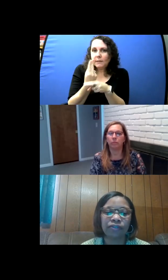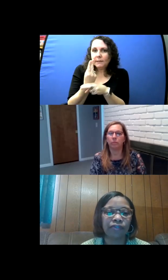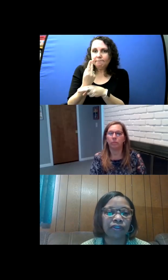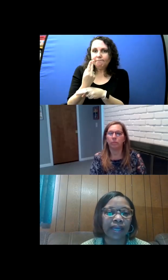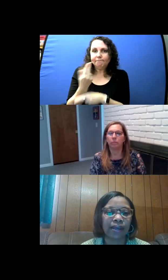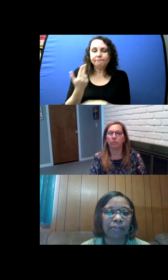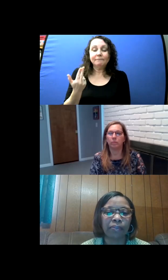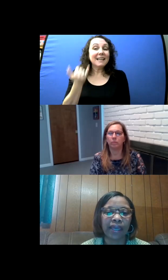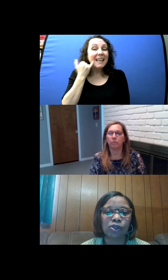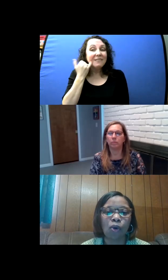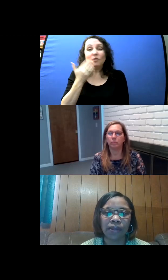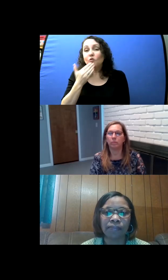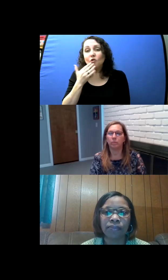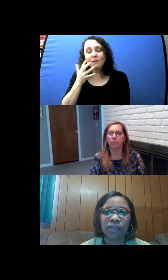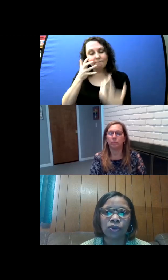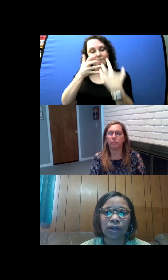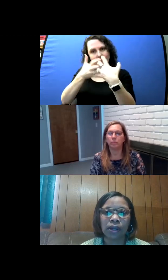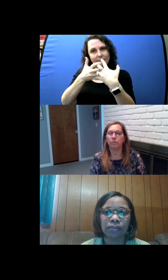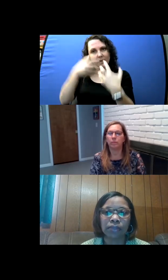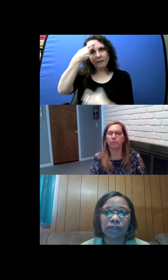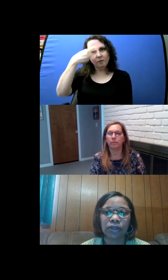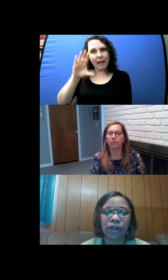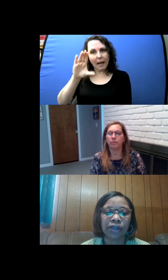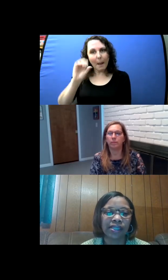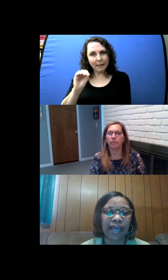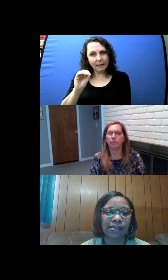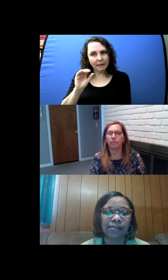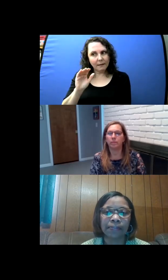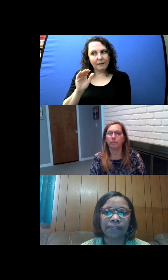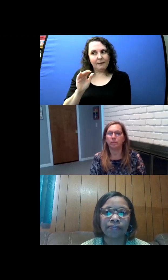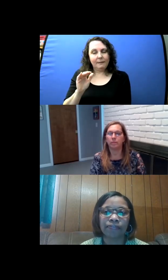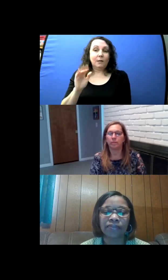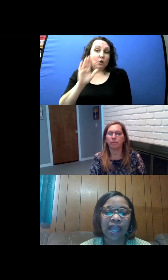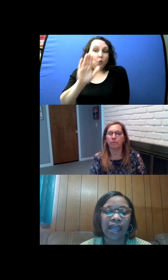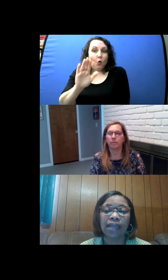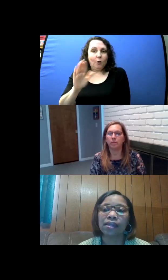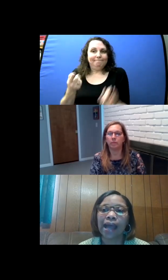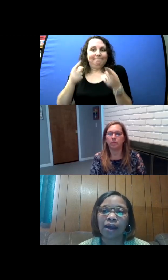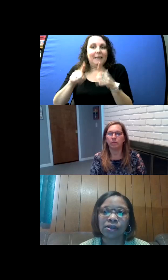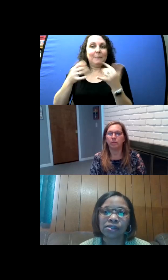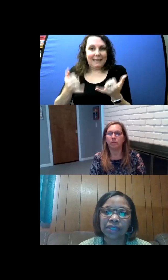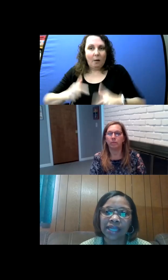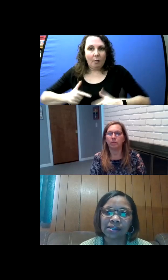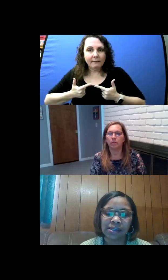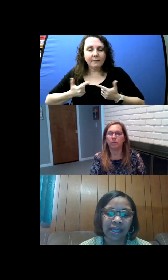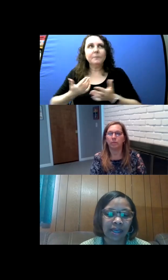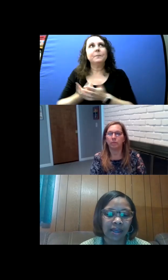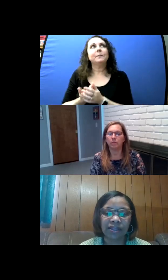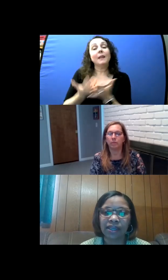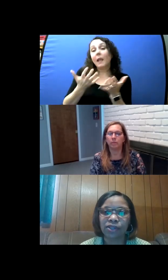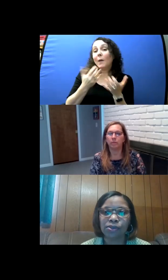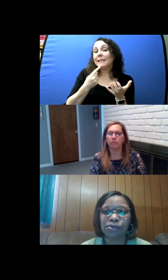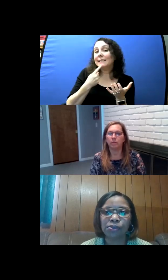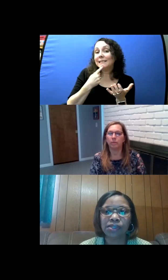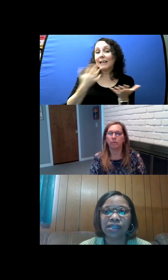a good fit for that company based on your current status. And then I also would like to say